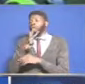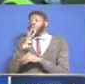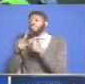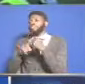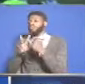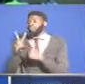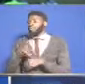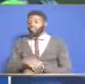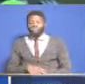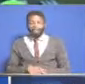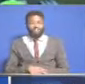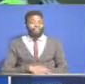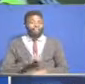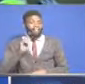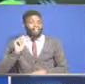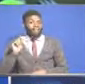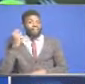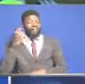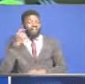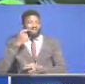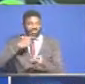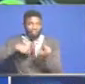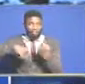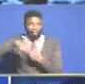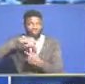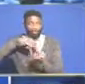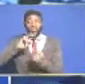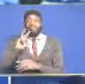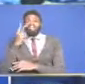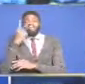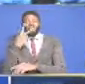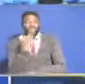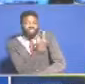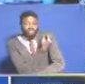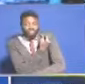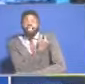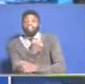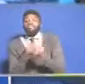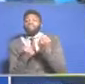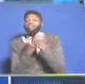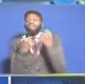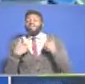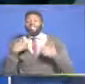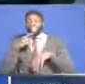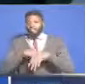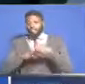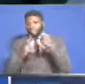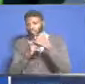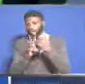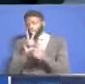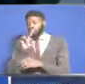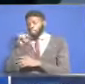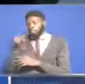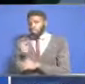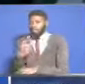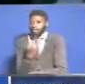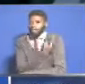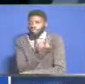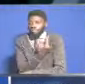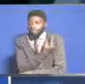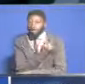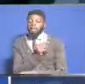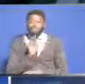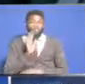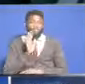Kenya's second round of vaccinations got a major boost with the arrival of 72,000 doses of the AstraZeneca